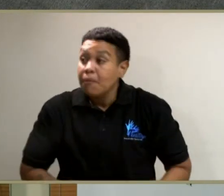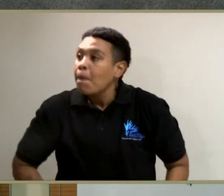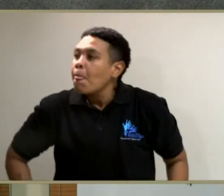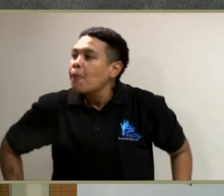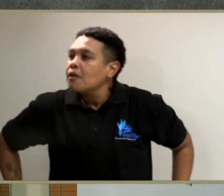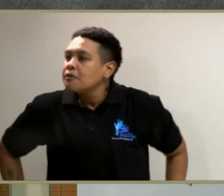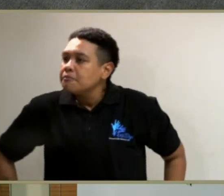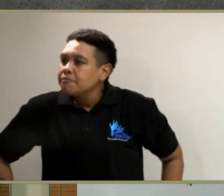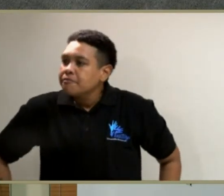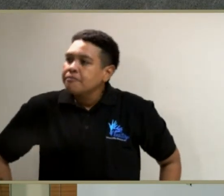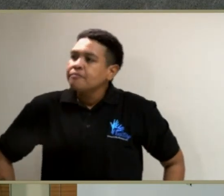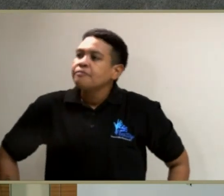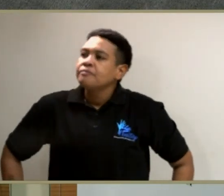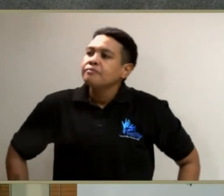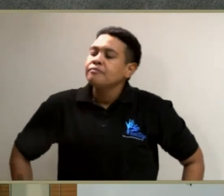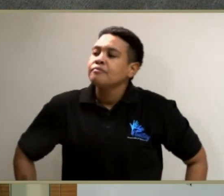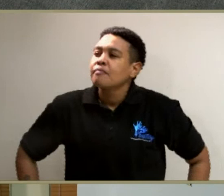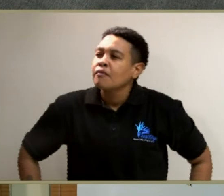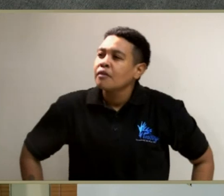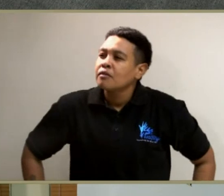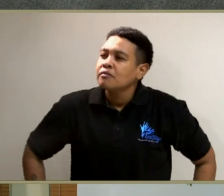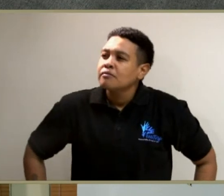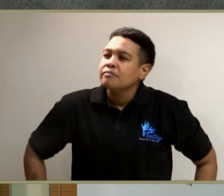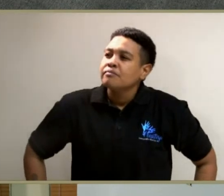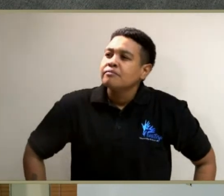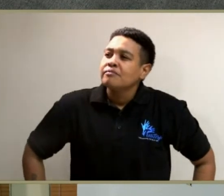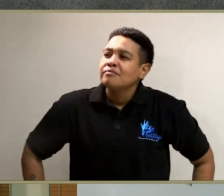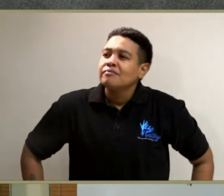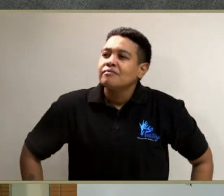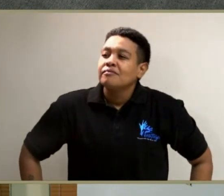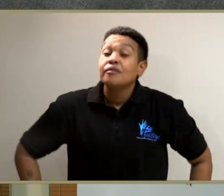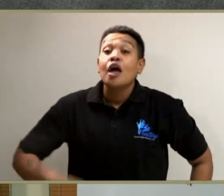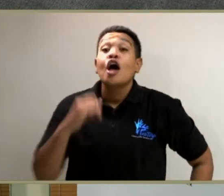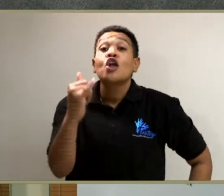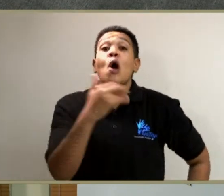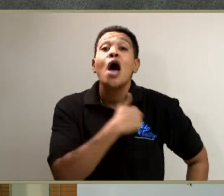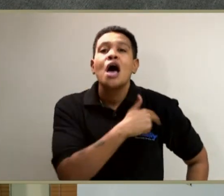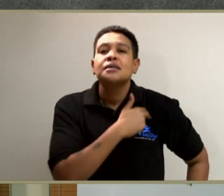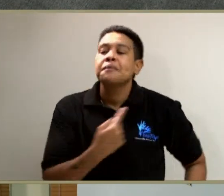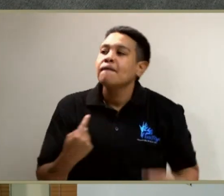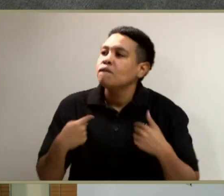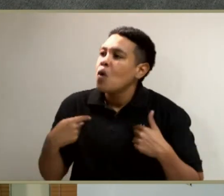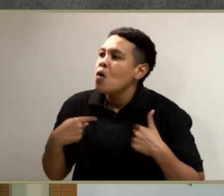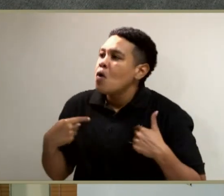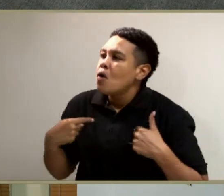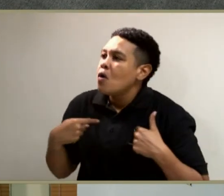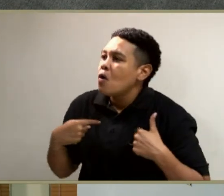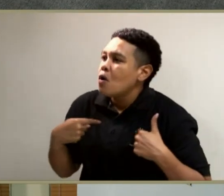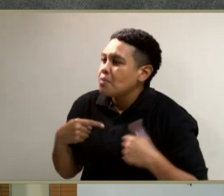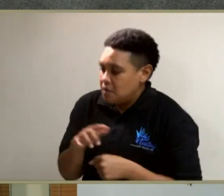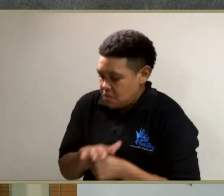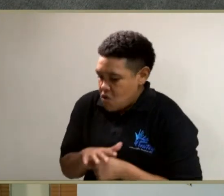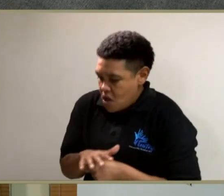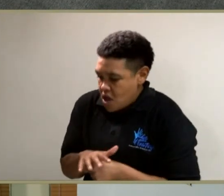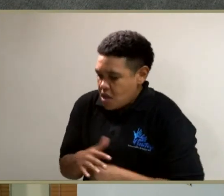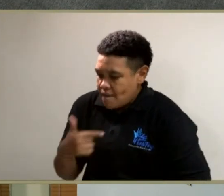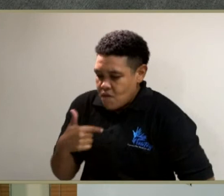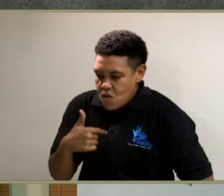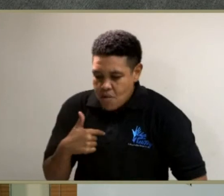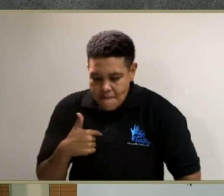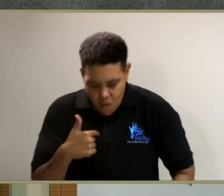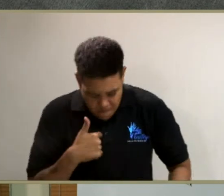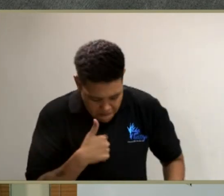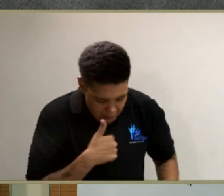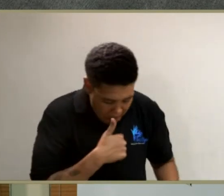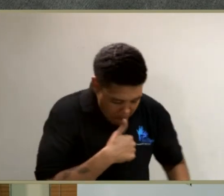And this puts us in an extremely high level of pressure on the hospitals, as we can see that we are in the red, the dark